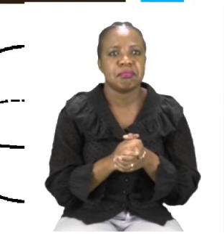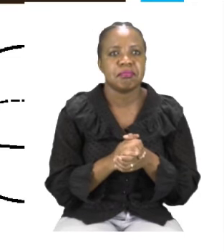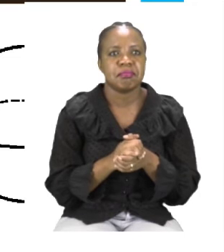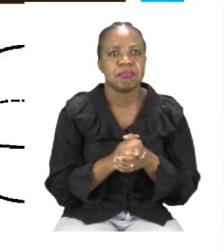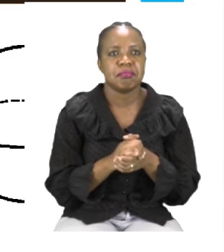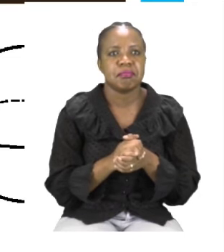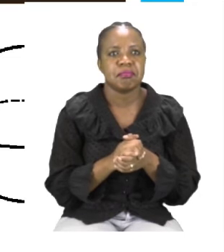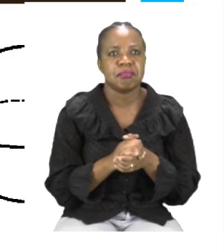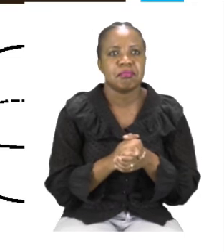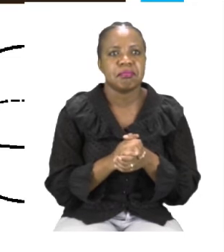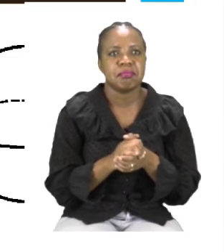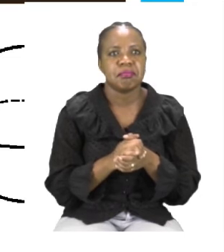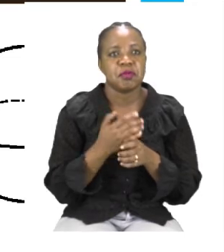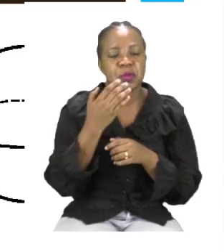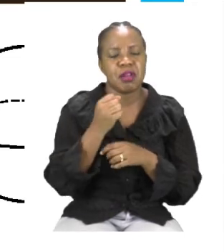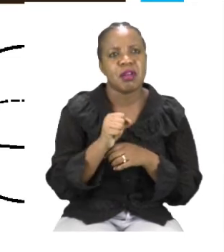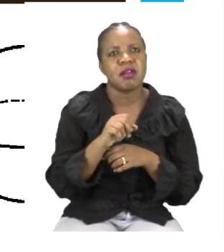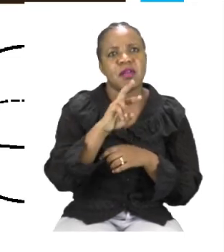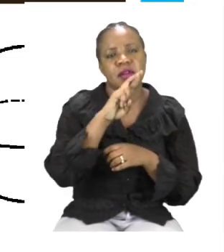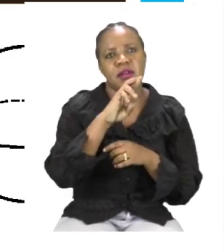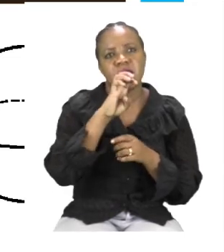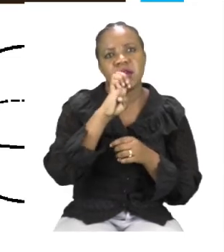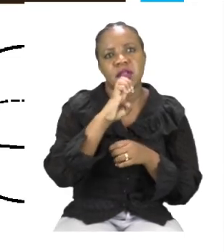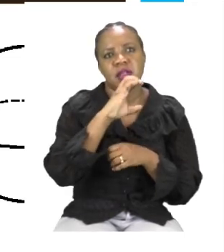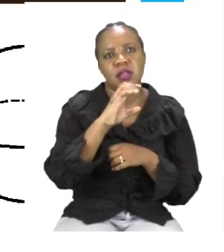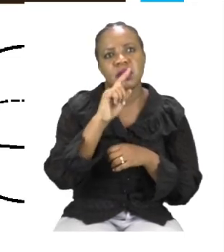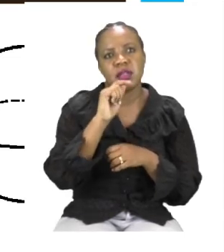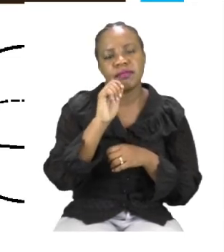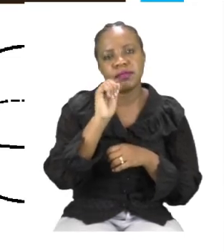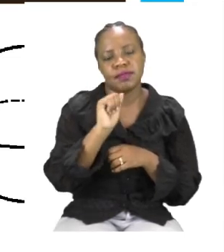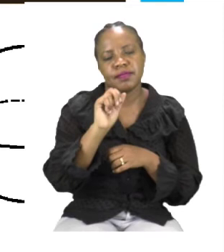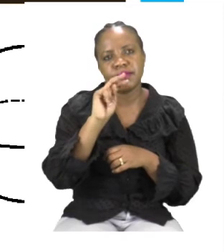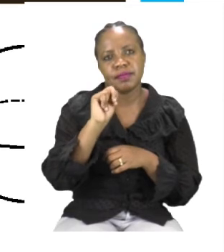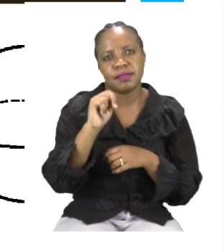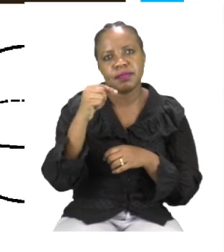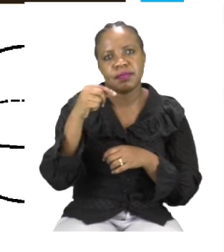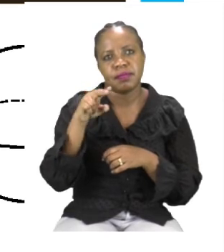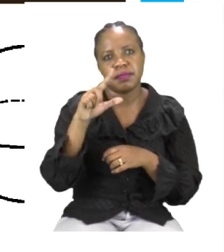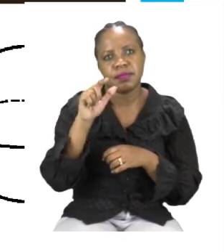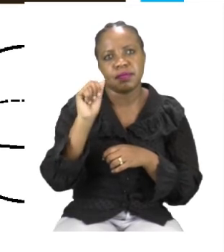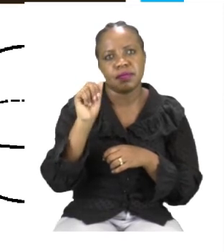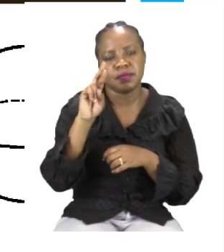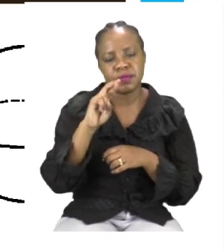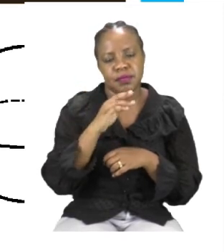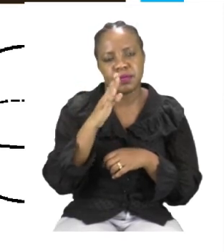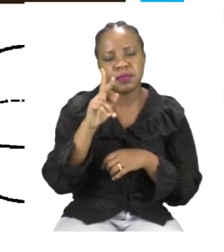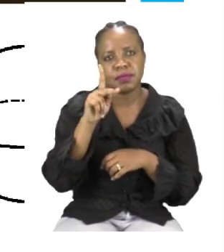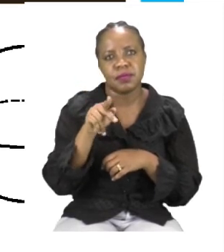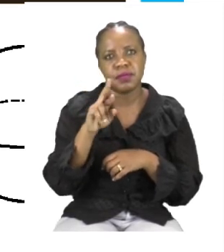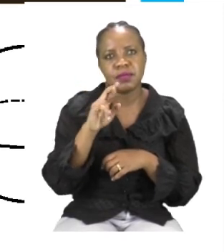We have a triangular prism. Now a triangular prism can come in the shape of